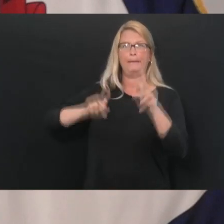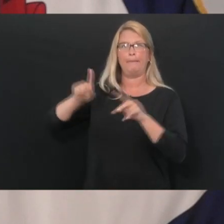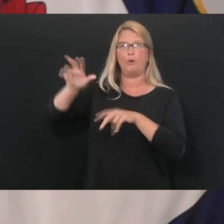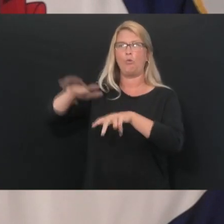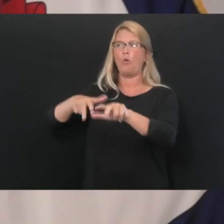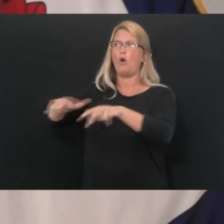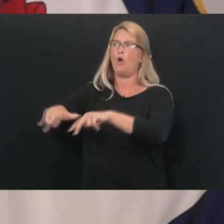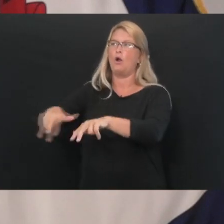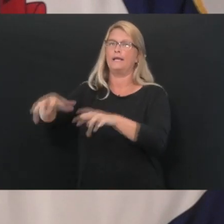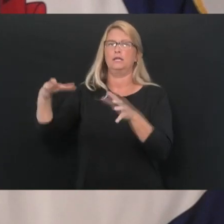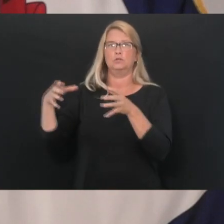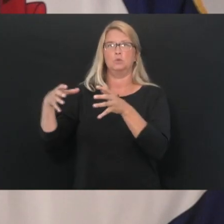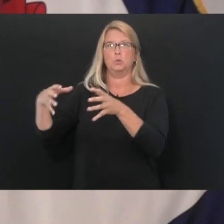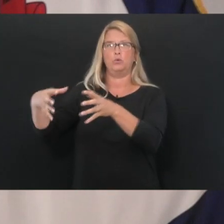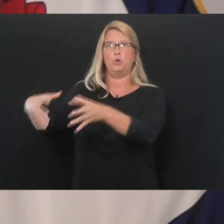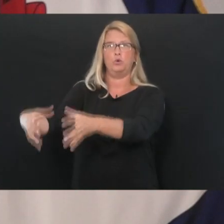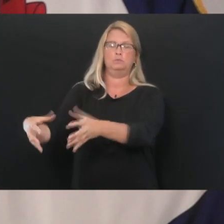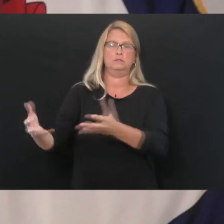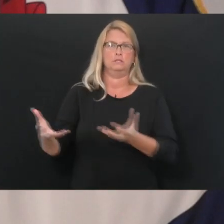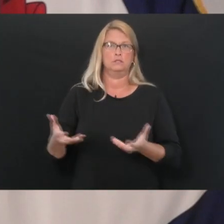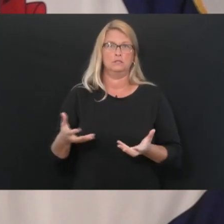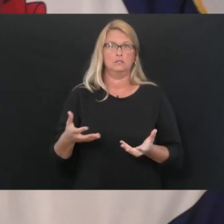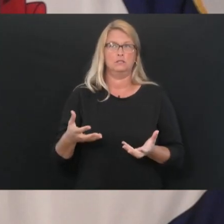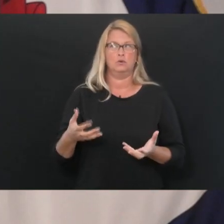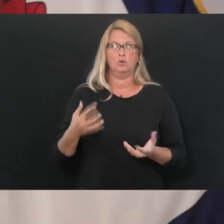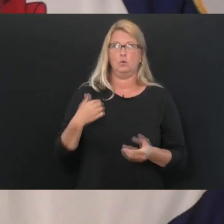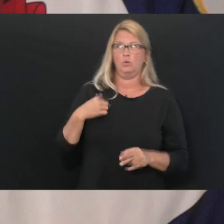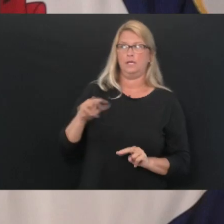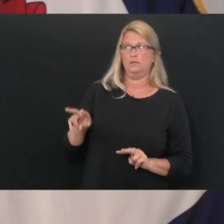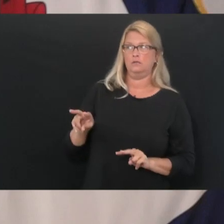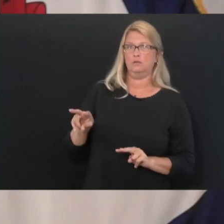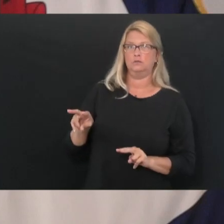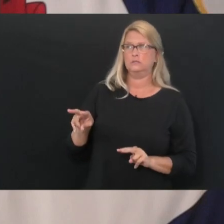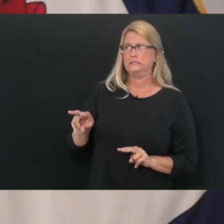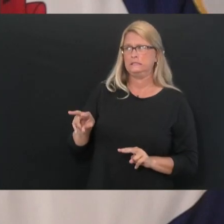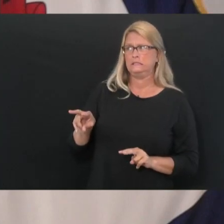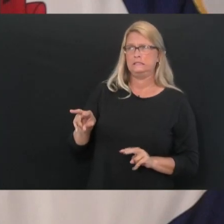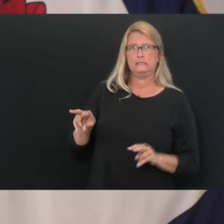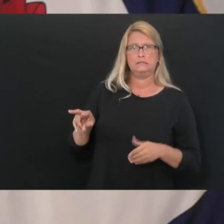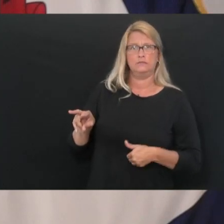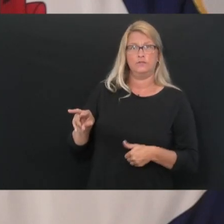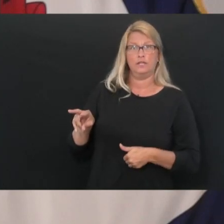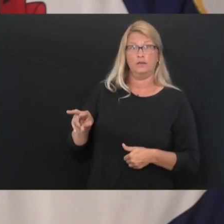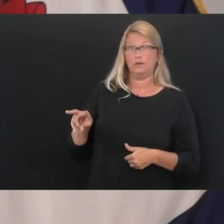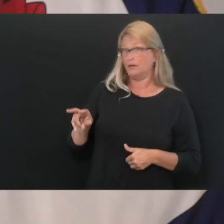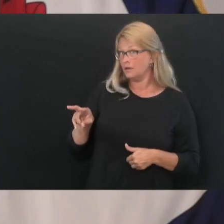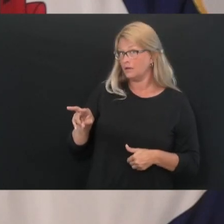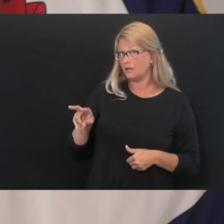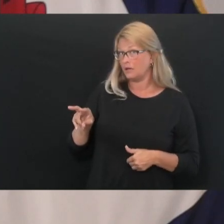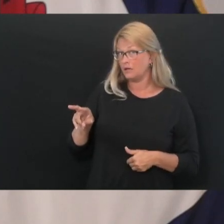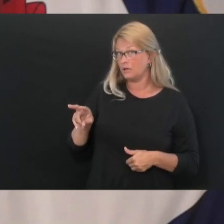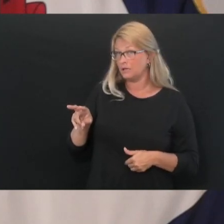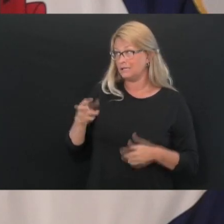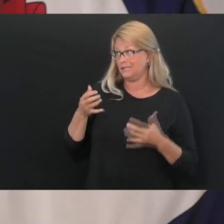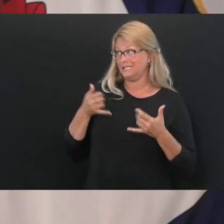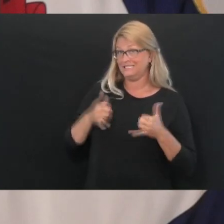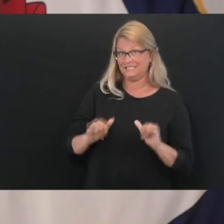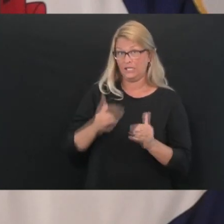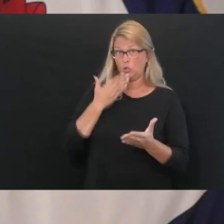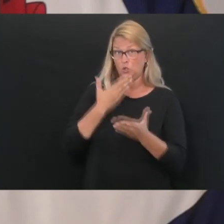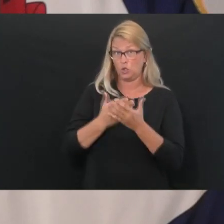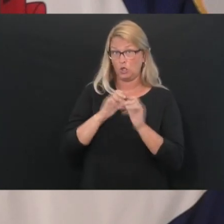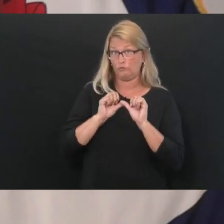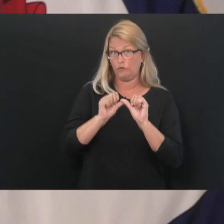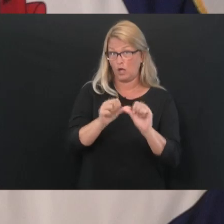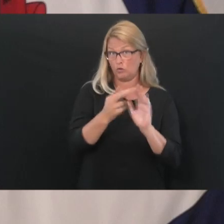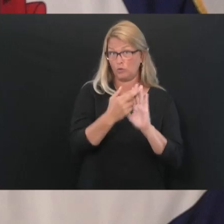may be, you know, are we doing as good a job today as we were doing at that point in time?